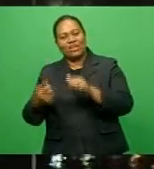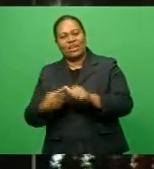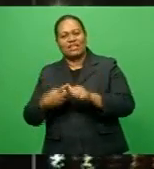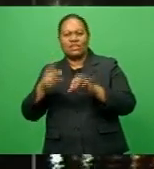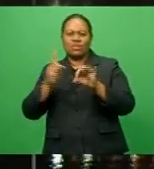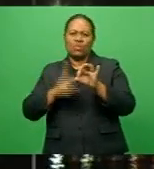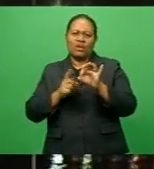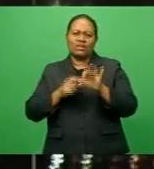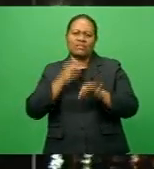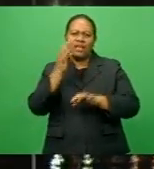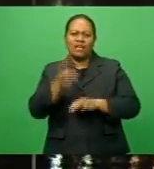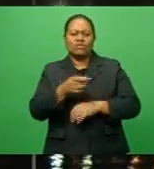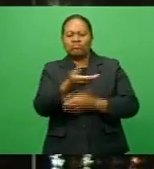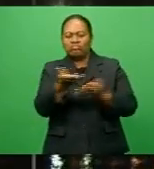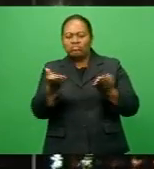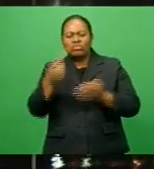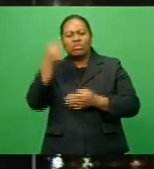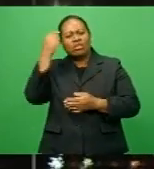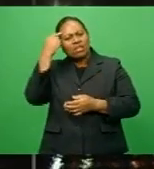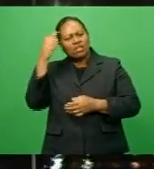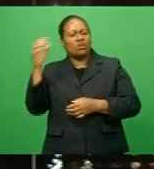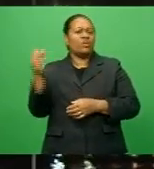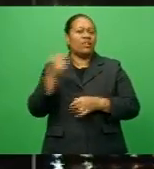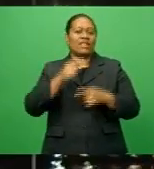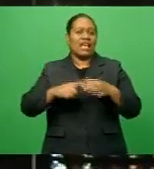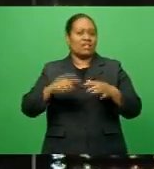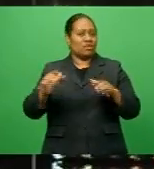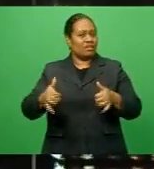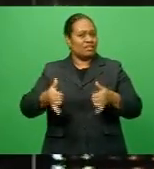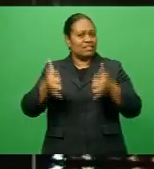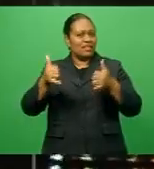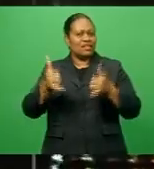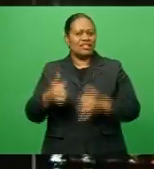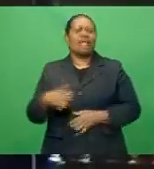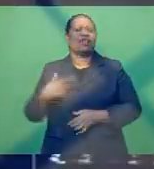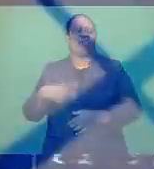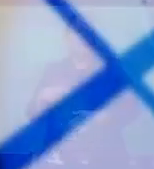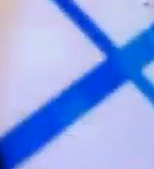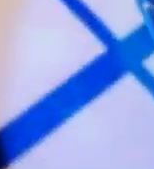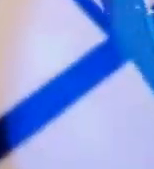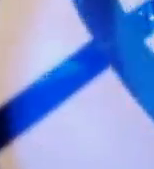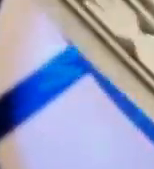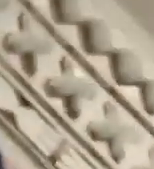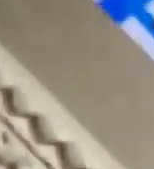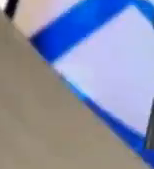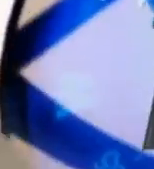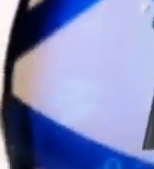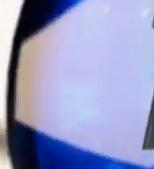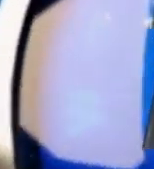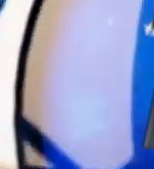we asked, who do you think will win their Scott Shield tomorrow and why?